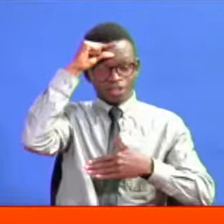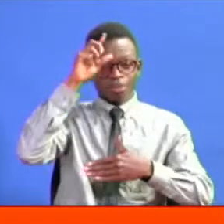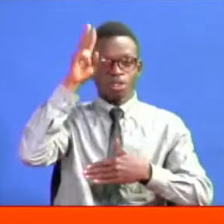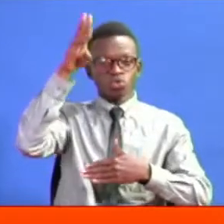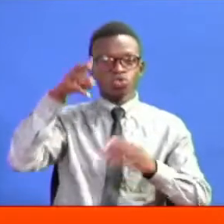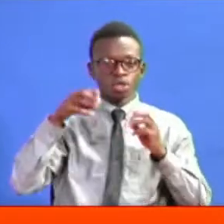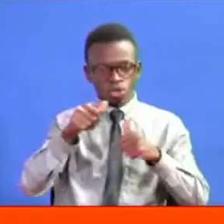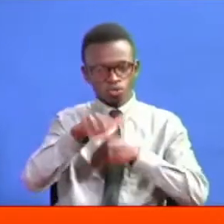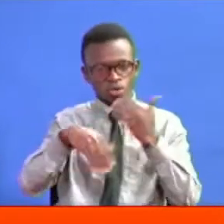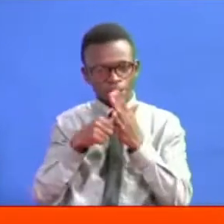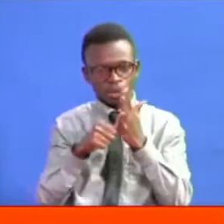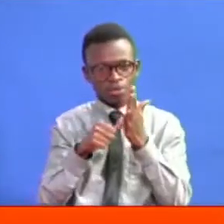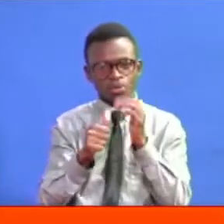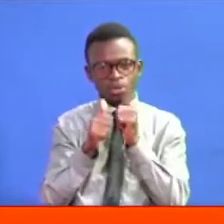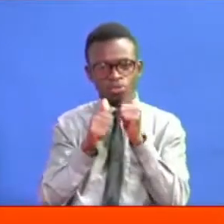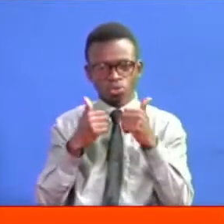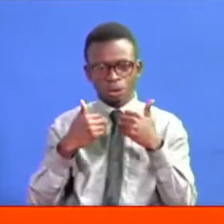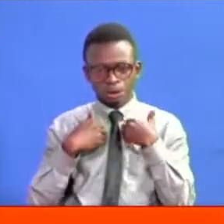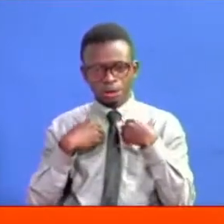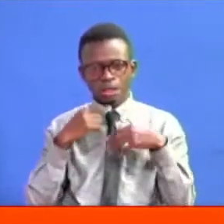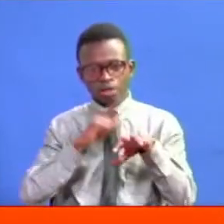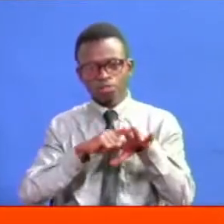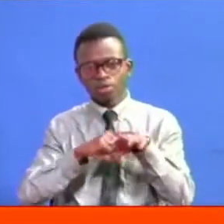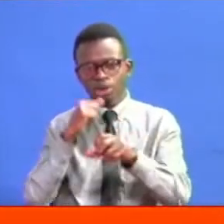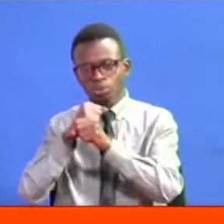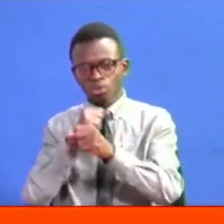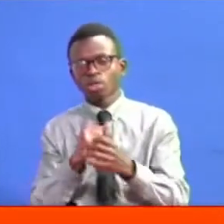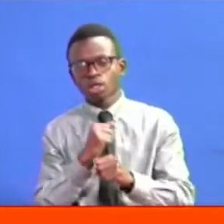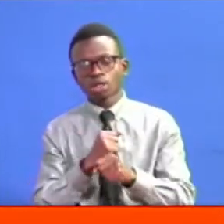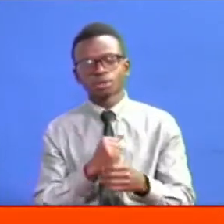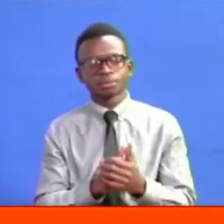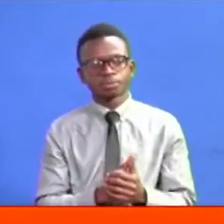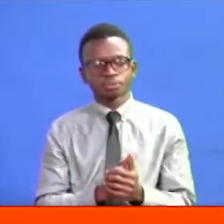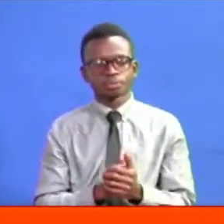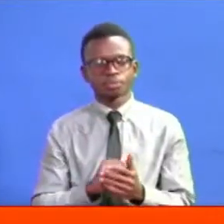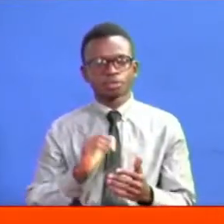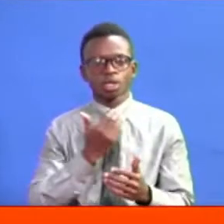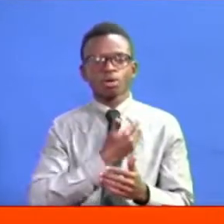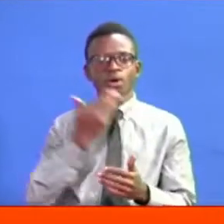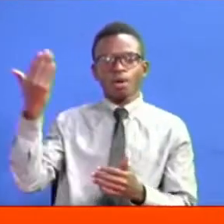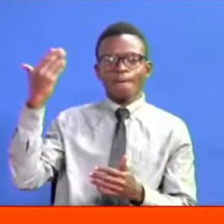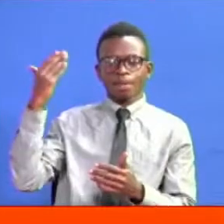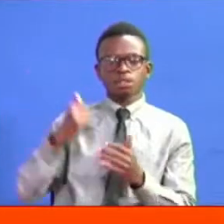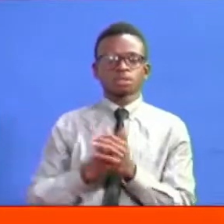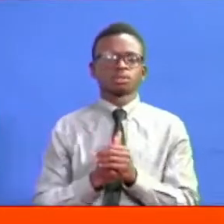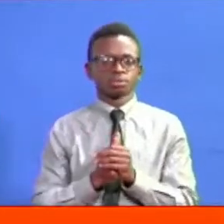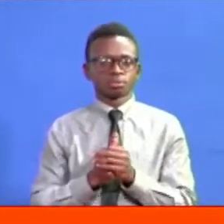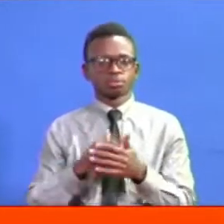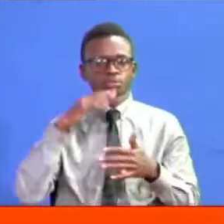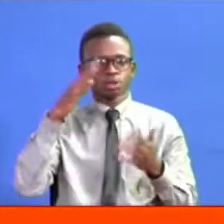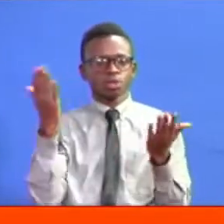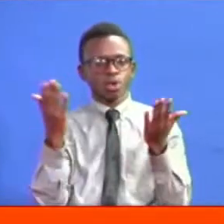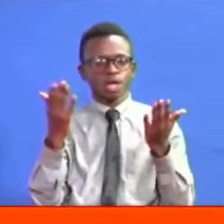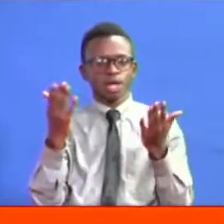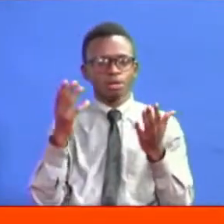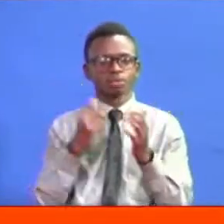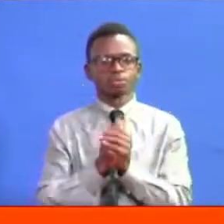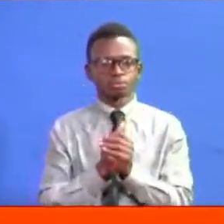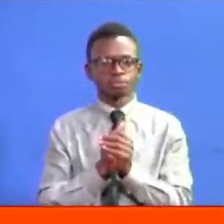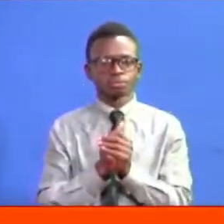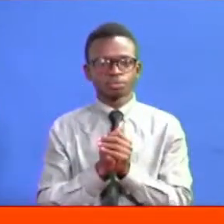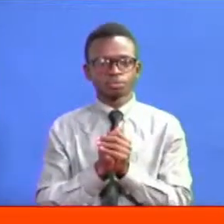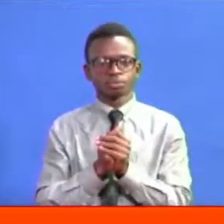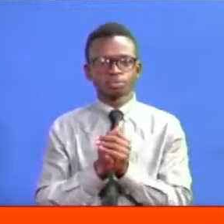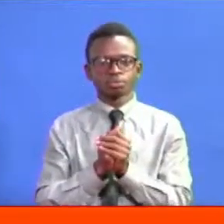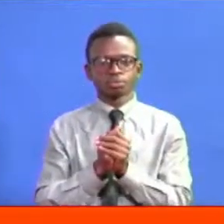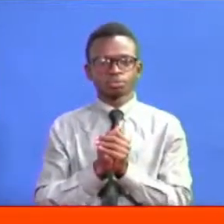they have been facing in the discharge of their duties. Our bars in the healthcare system in Speaking in Machakos County, led by Dr. Charles